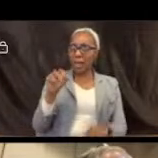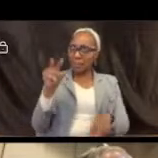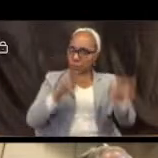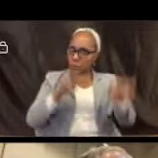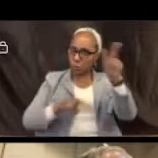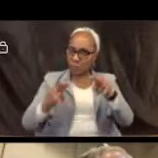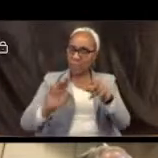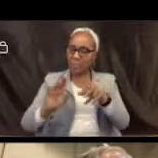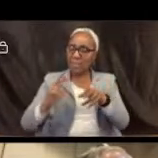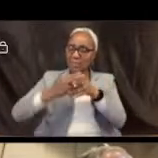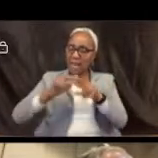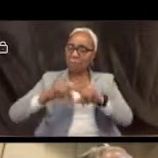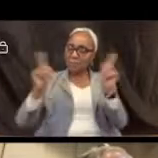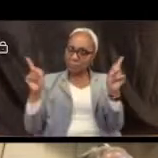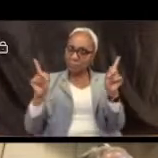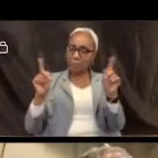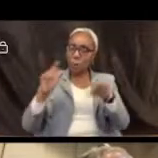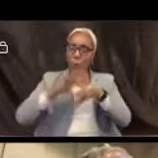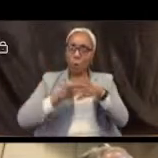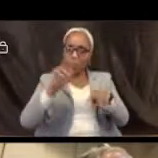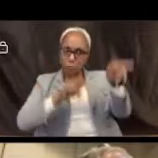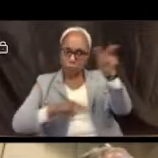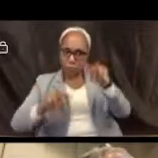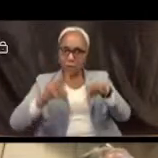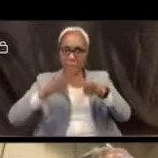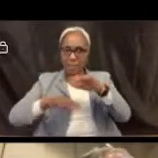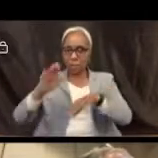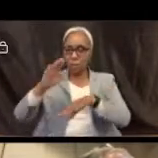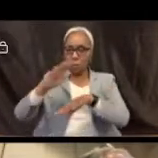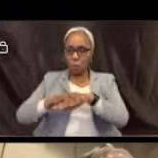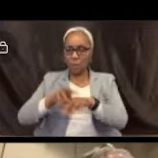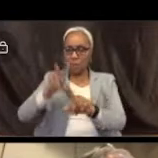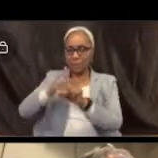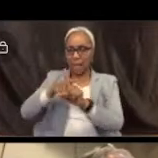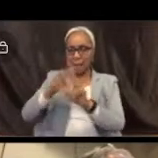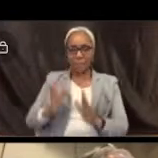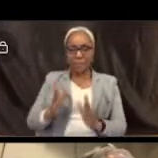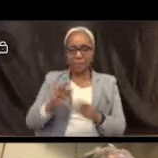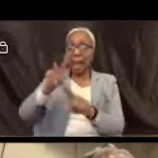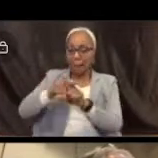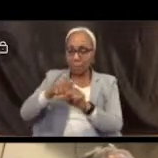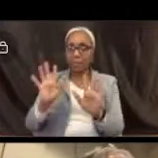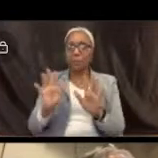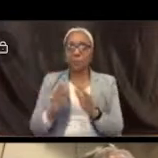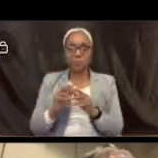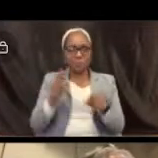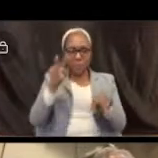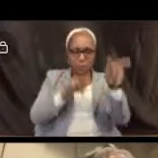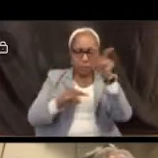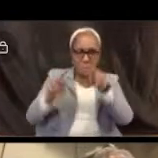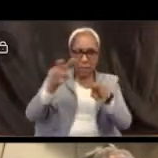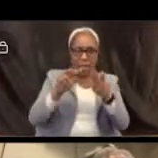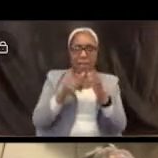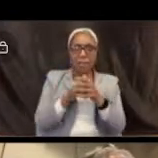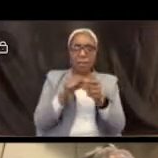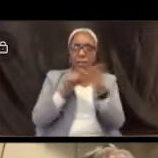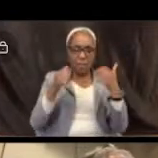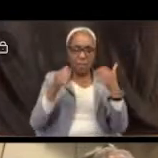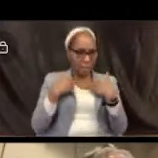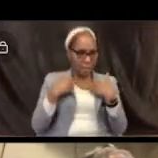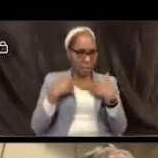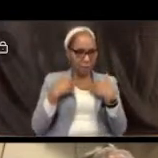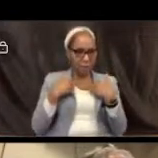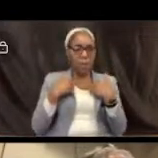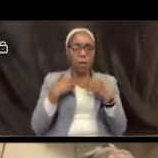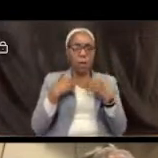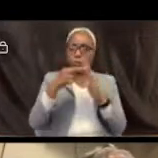the survey than is on the applicant. And surveyors have a rule among